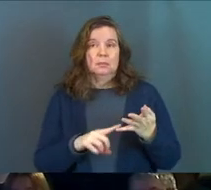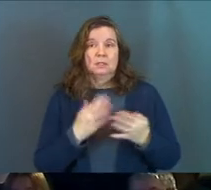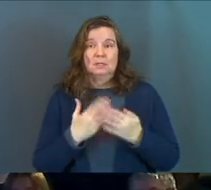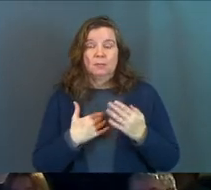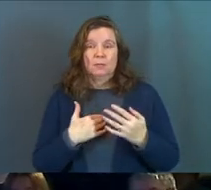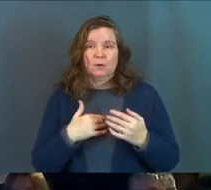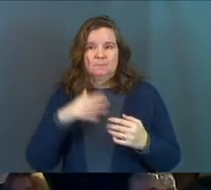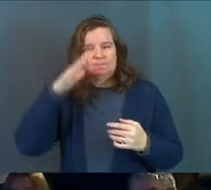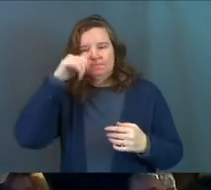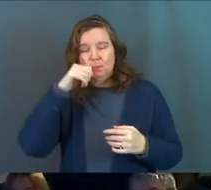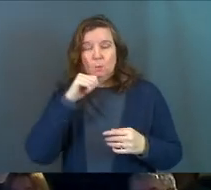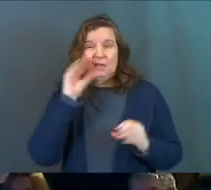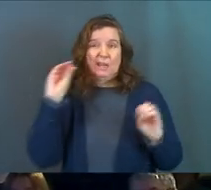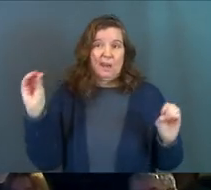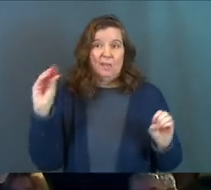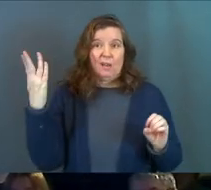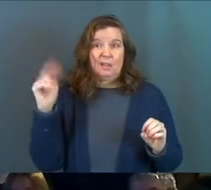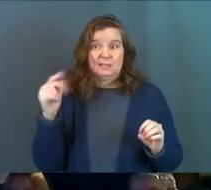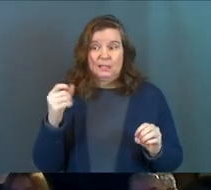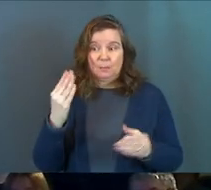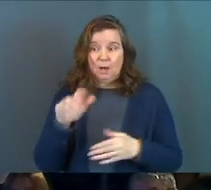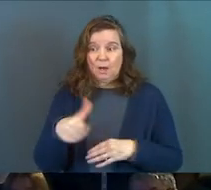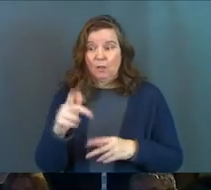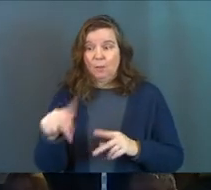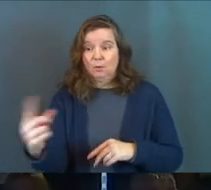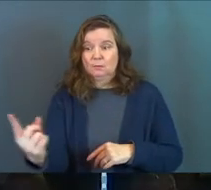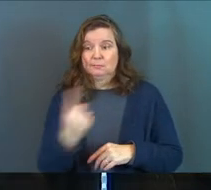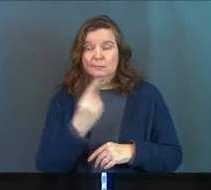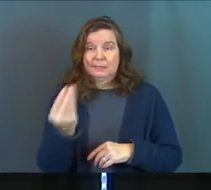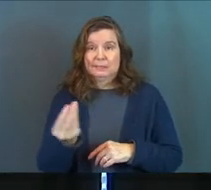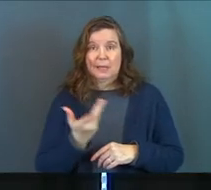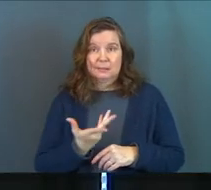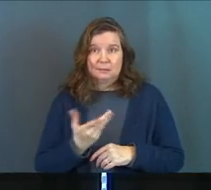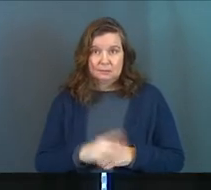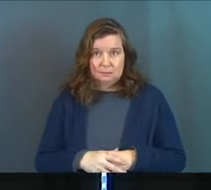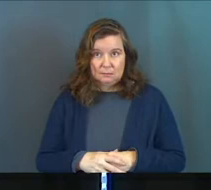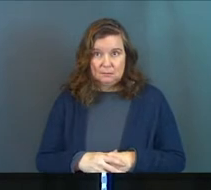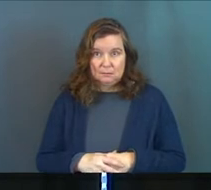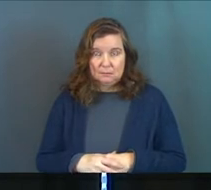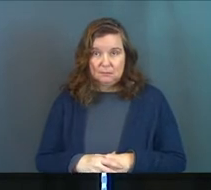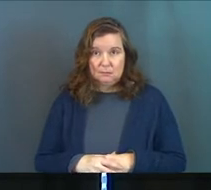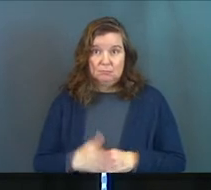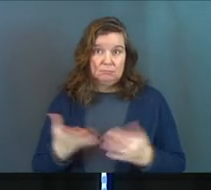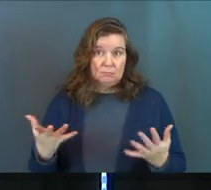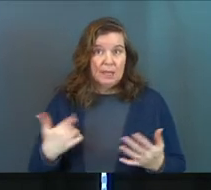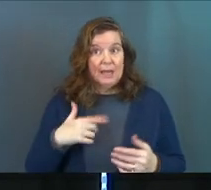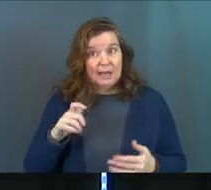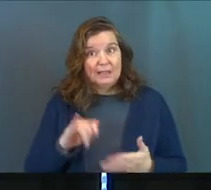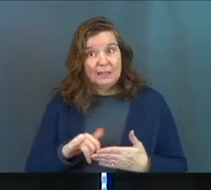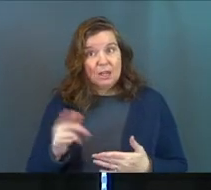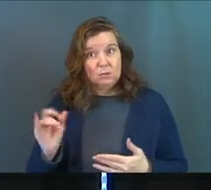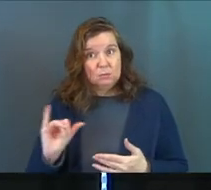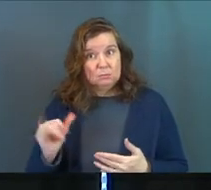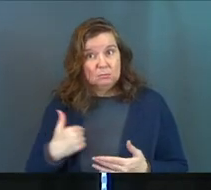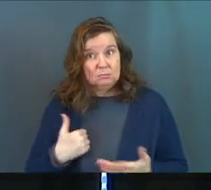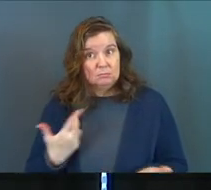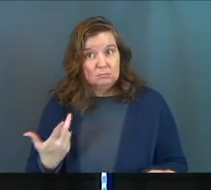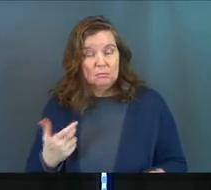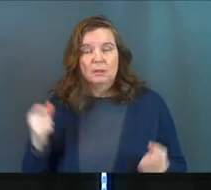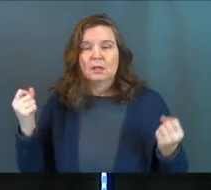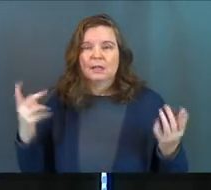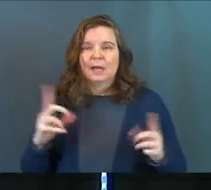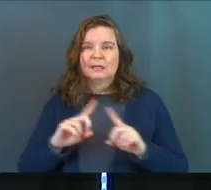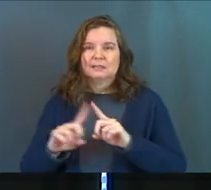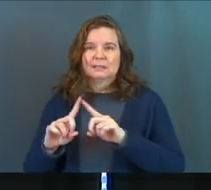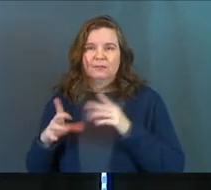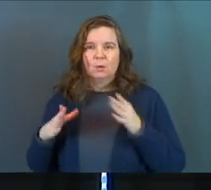so bullheaded, we don't get anything unless somebody tells it to us, to our face, right? And I need that too. There's a lot